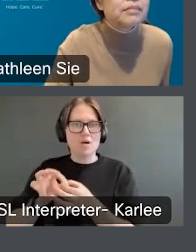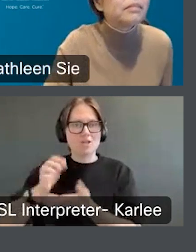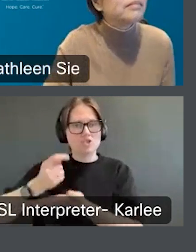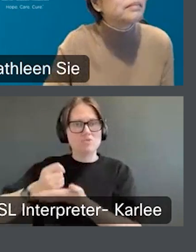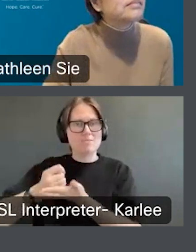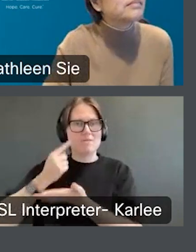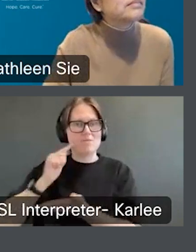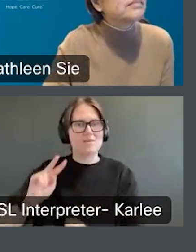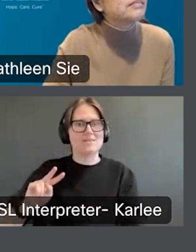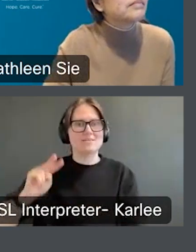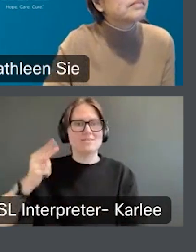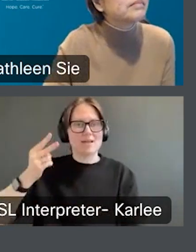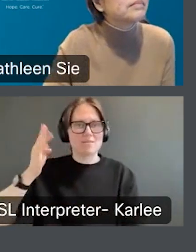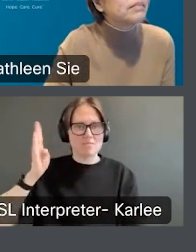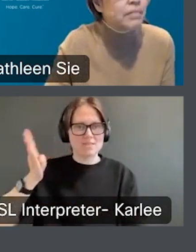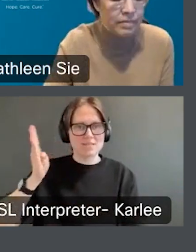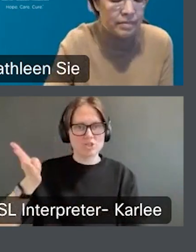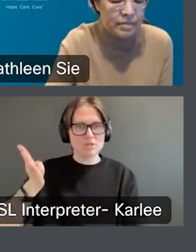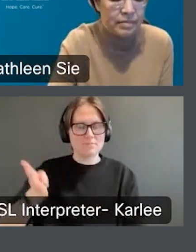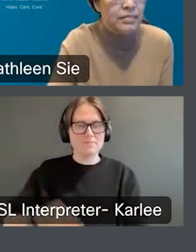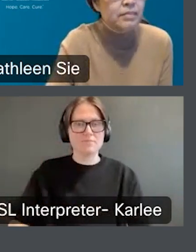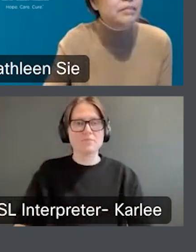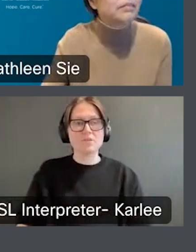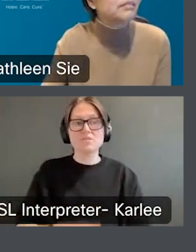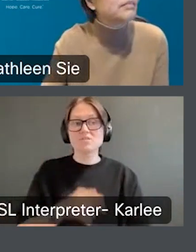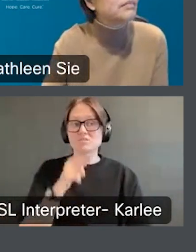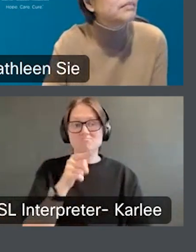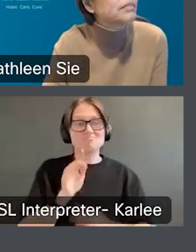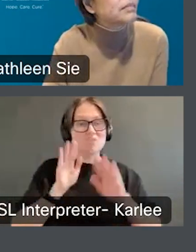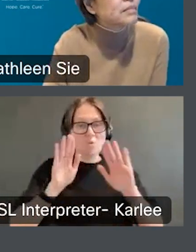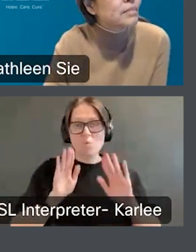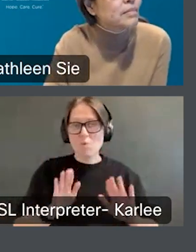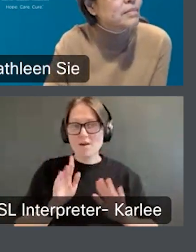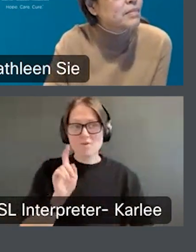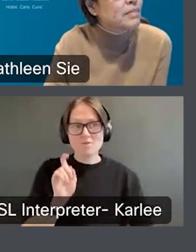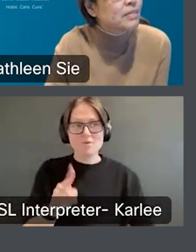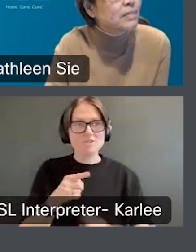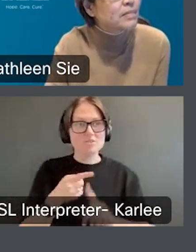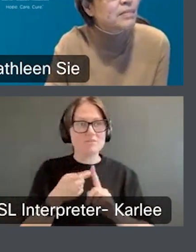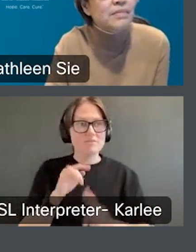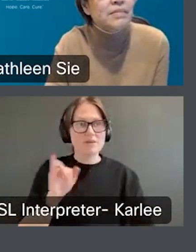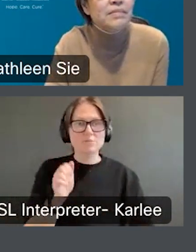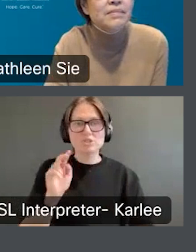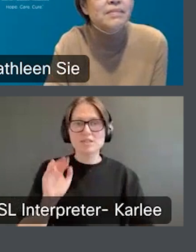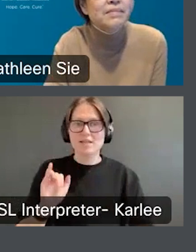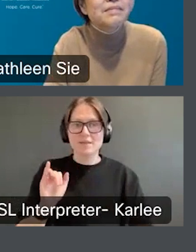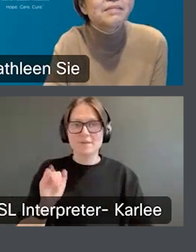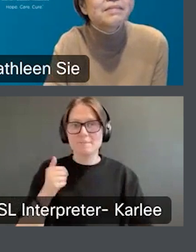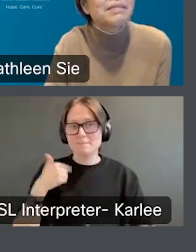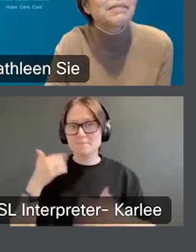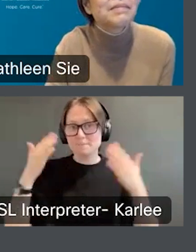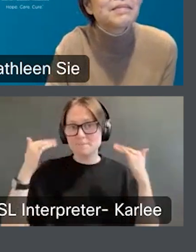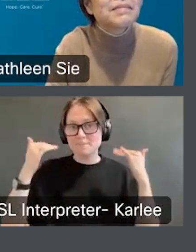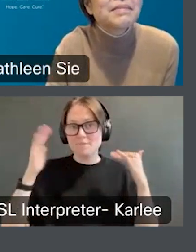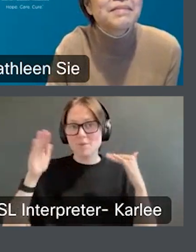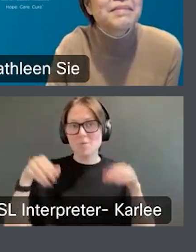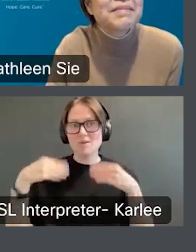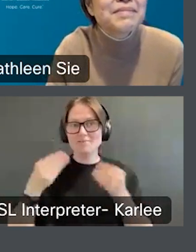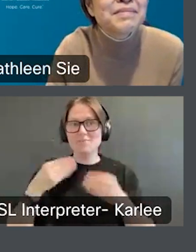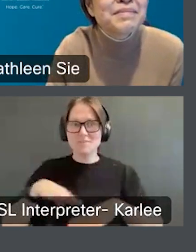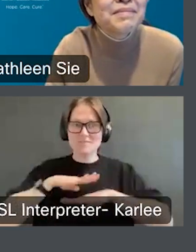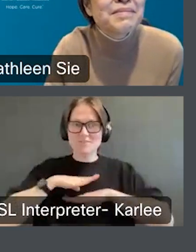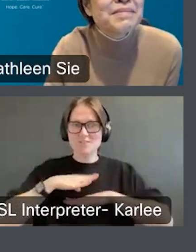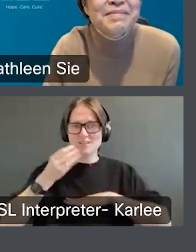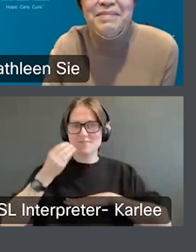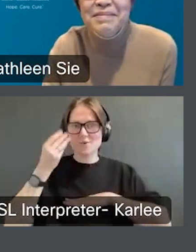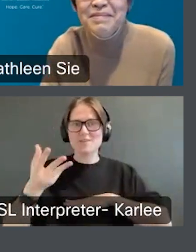So it's a wonderful question from Jenny, and I hope I will give you sufficient information